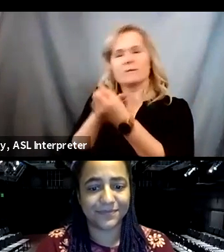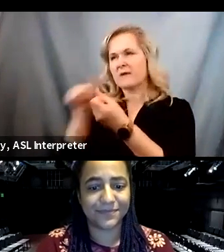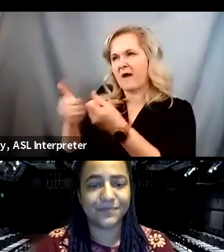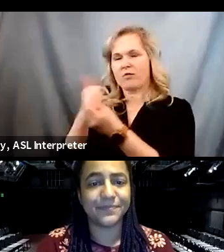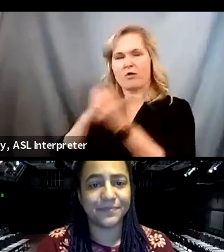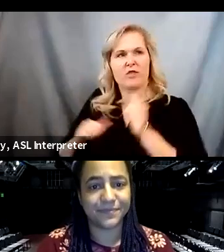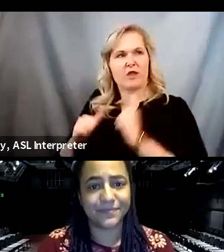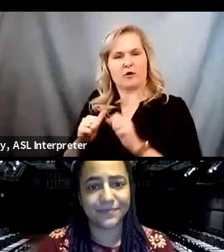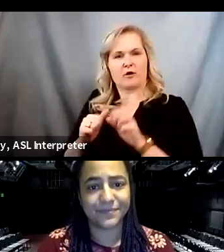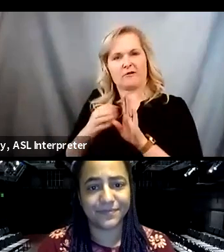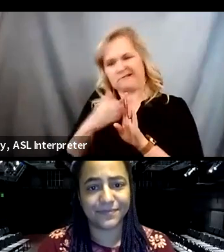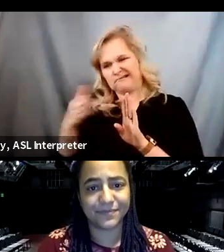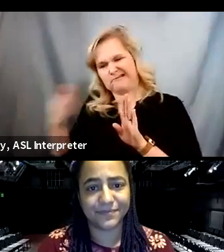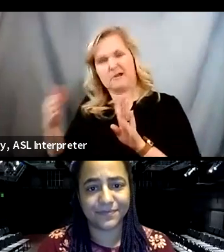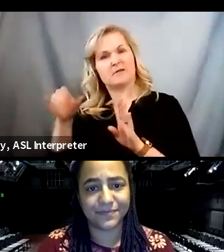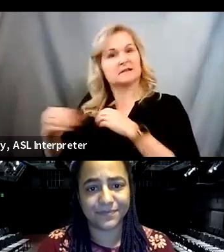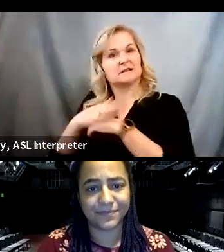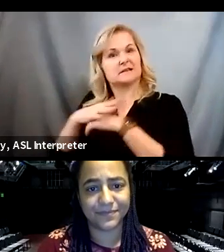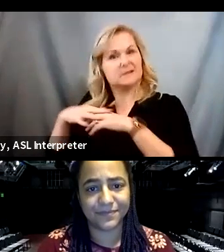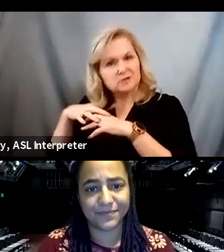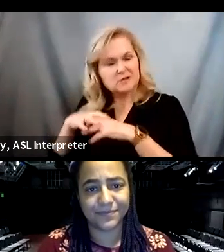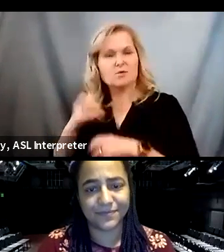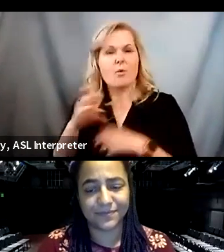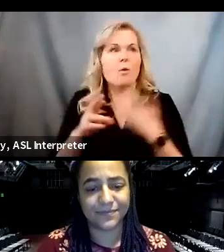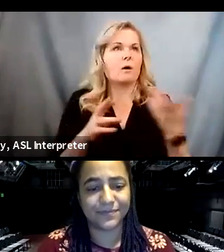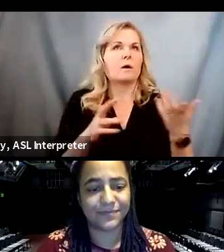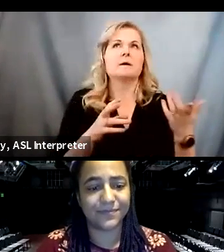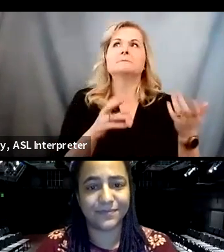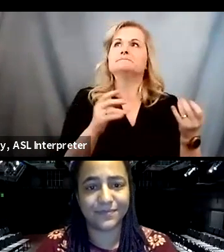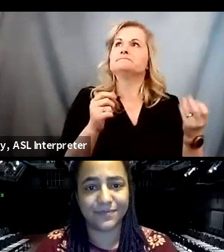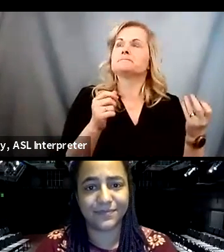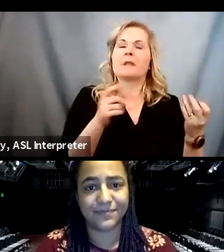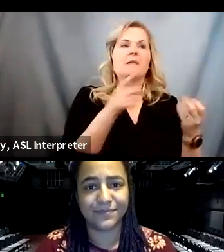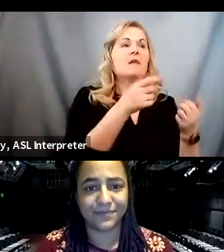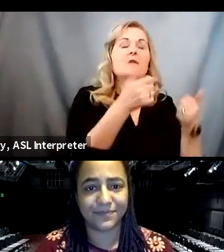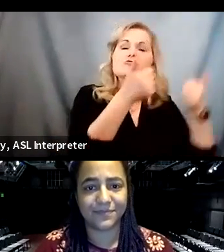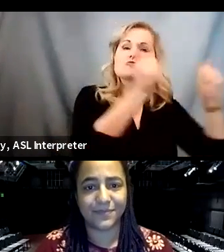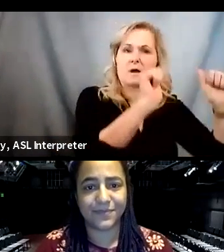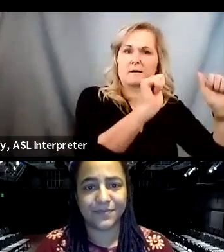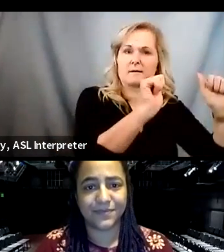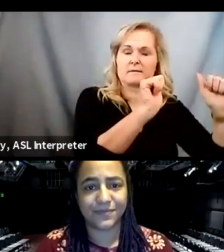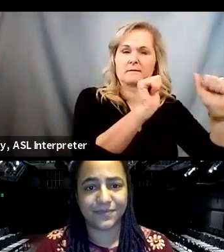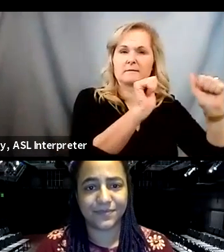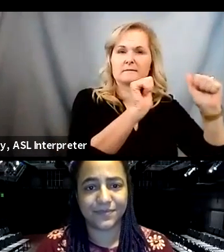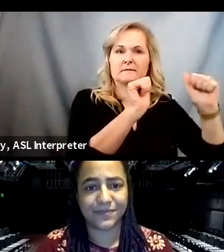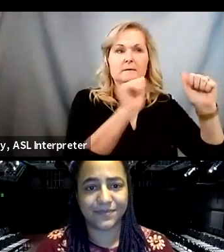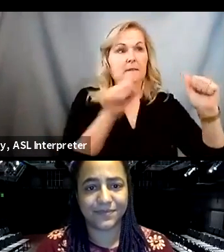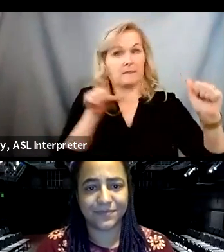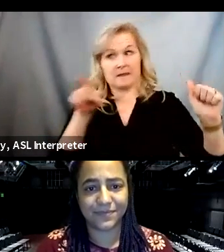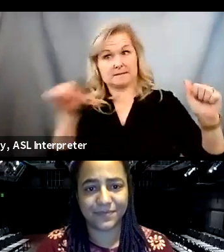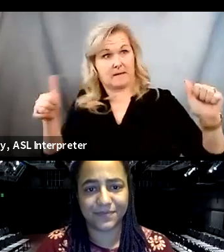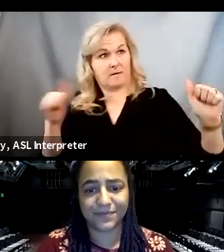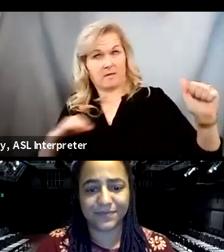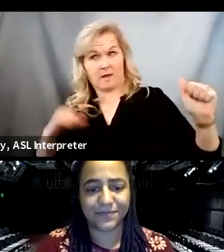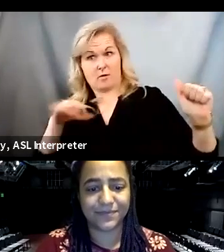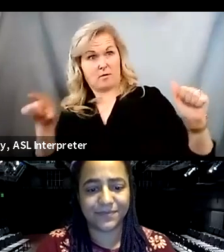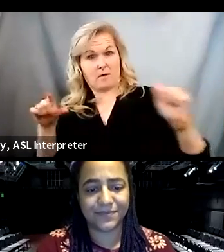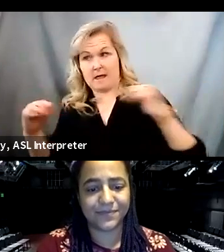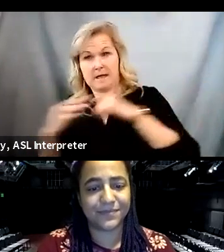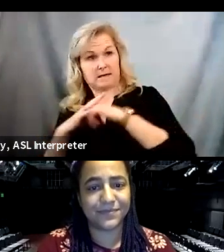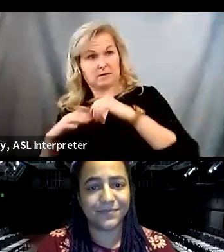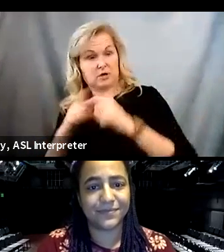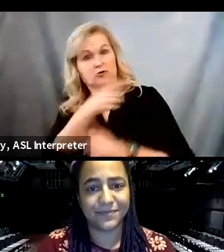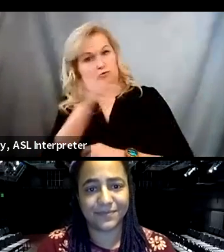the street, which is Indigenous, or they're trying. I see a lot of these kids who